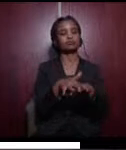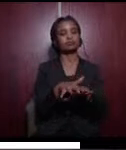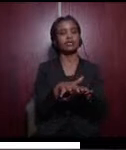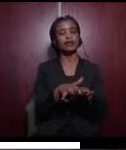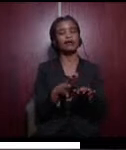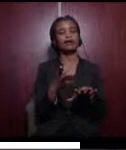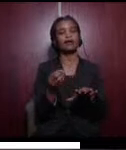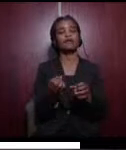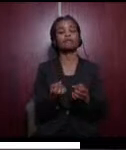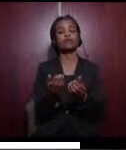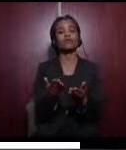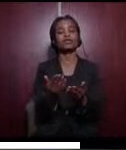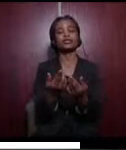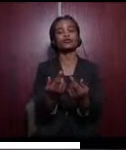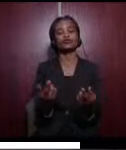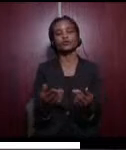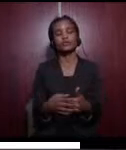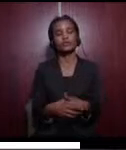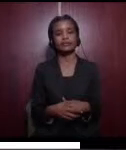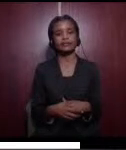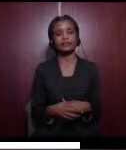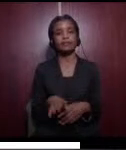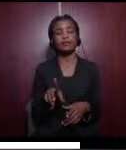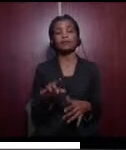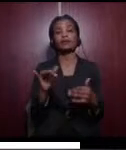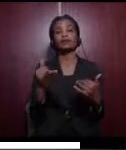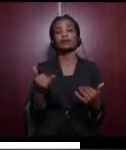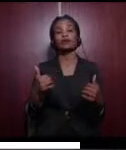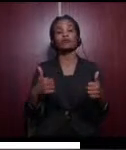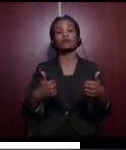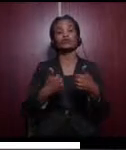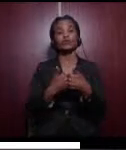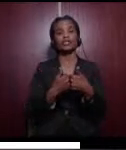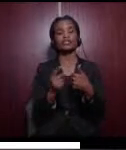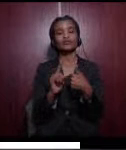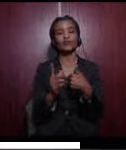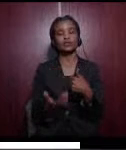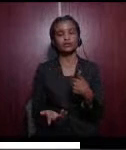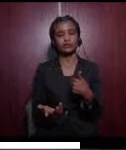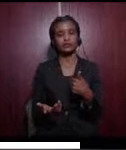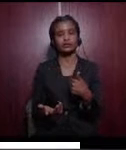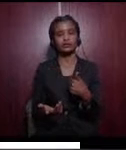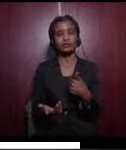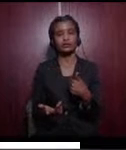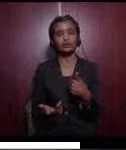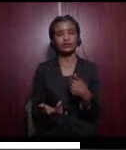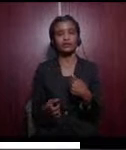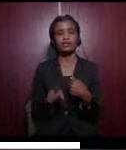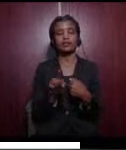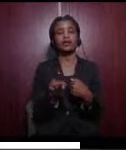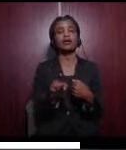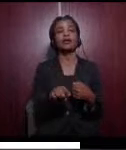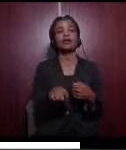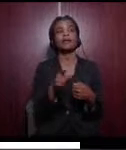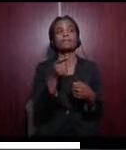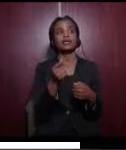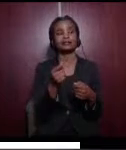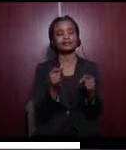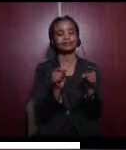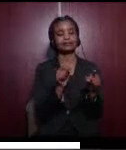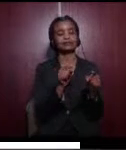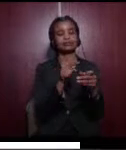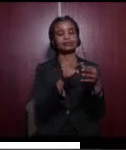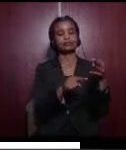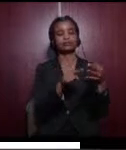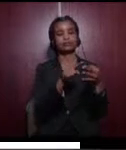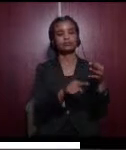the resources. So what has remained a challenge then is that the amounts lie locked in the 3 different funds that I